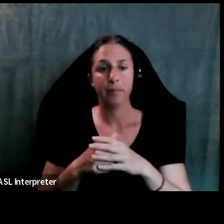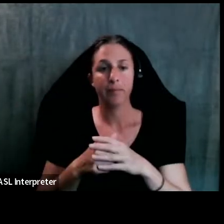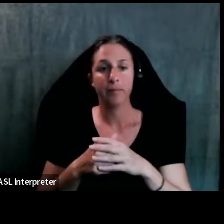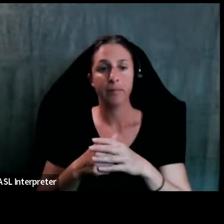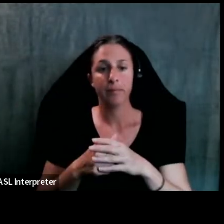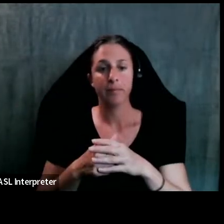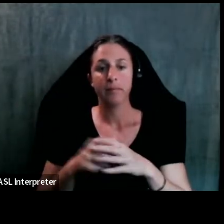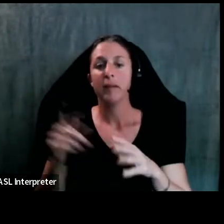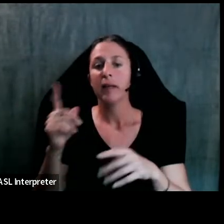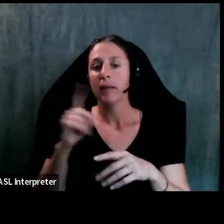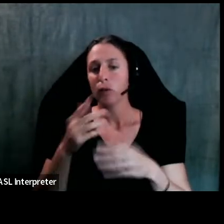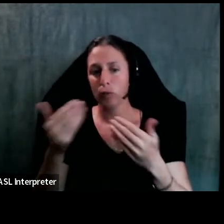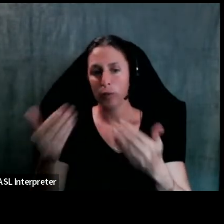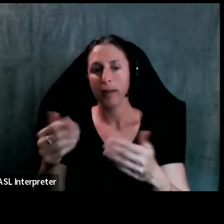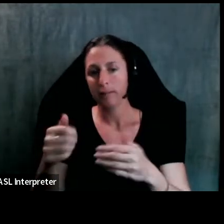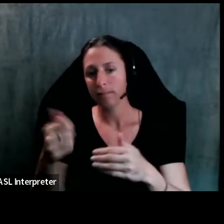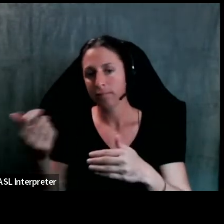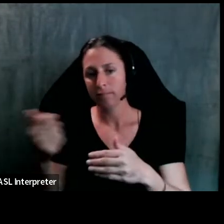say? Okay.